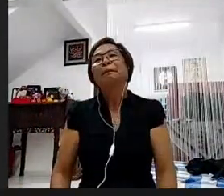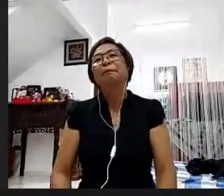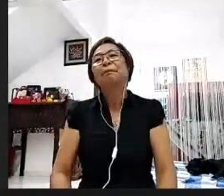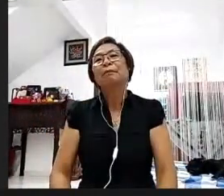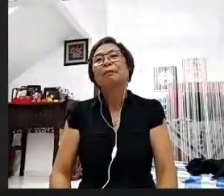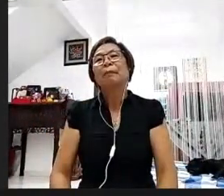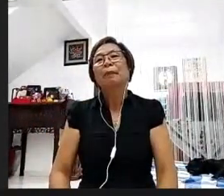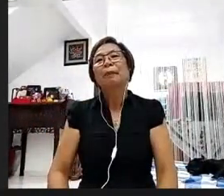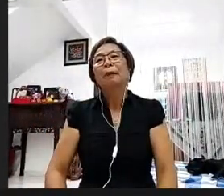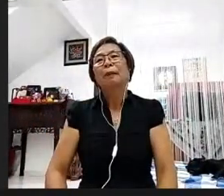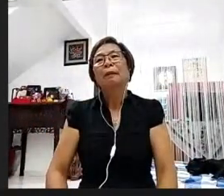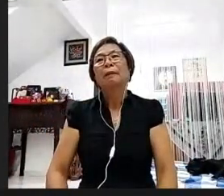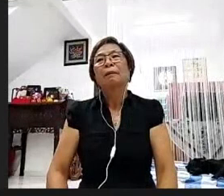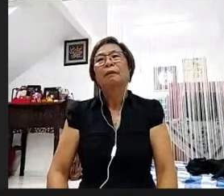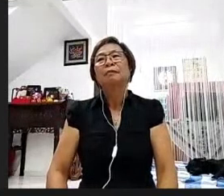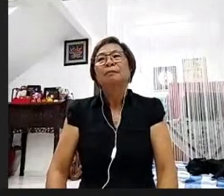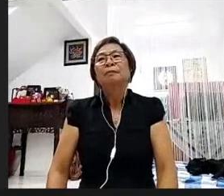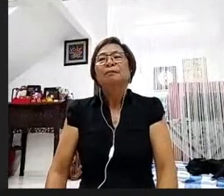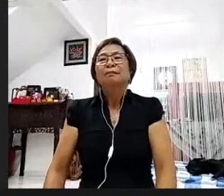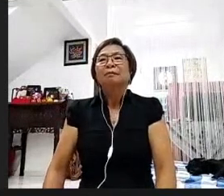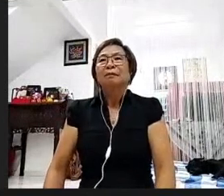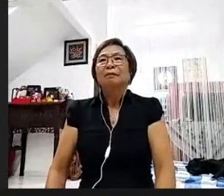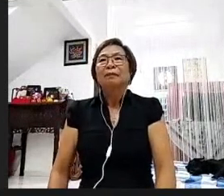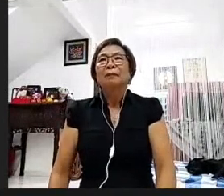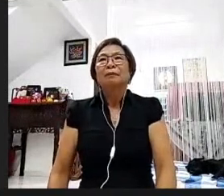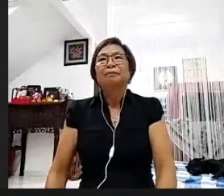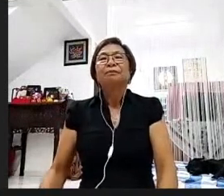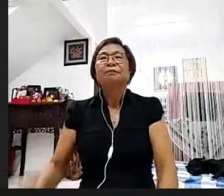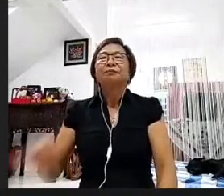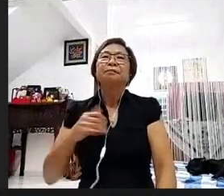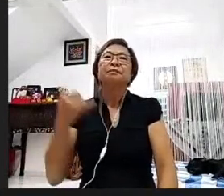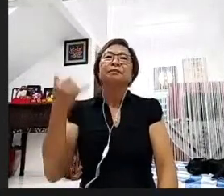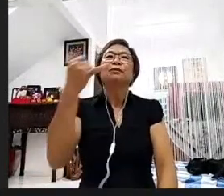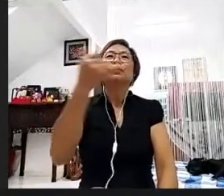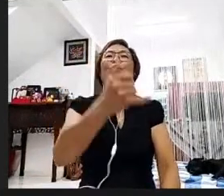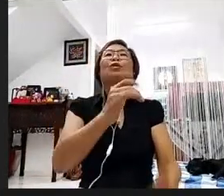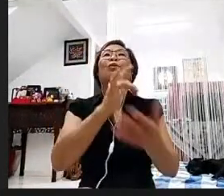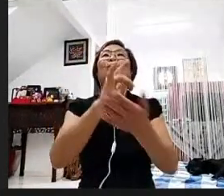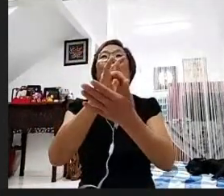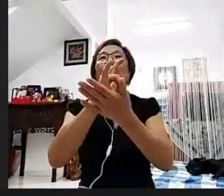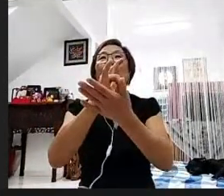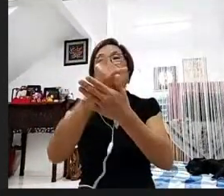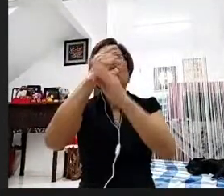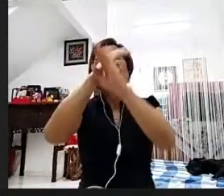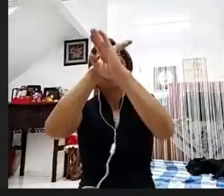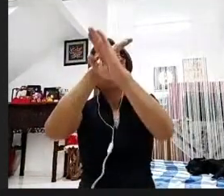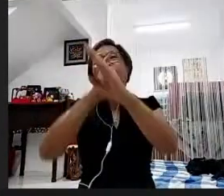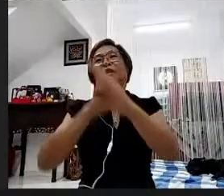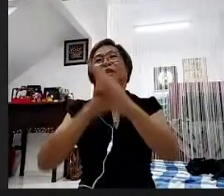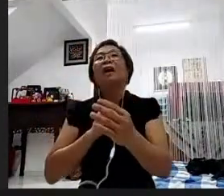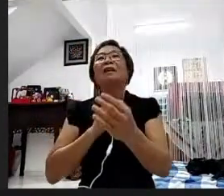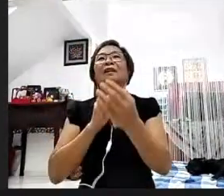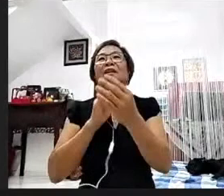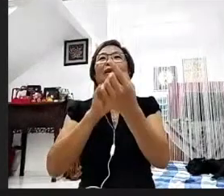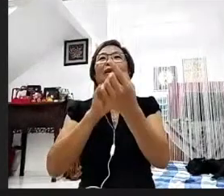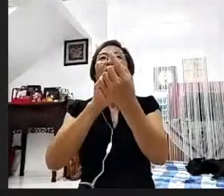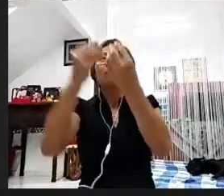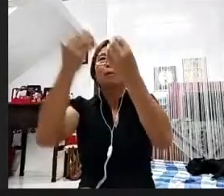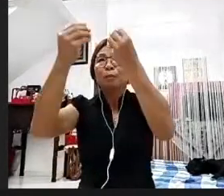gacchami, Dhammang saranang gacchami, Sanghang